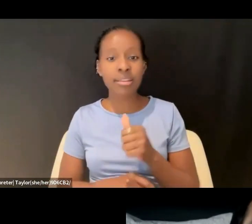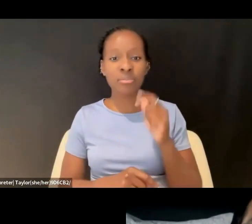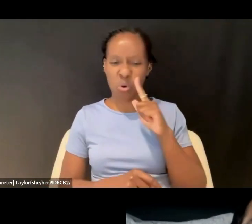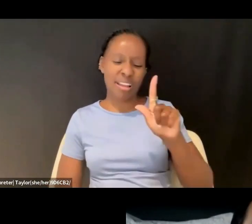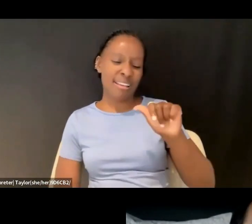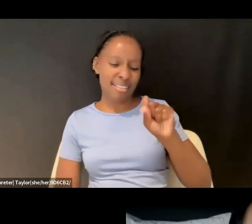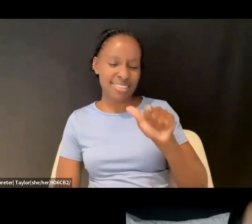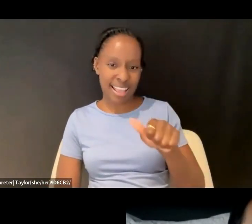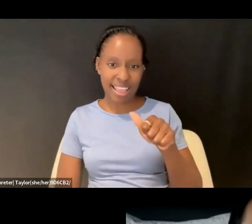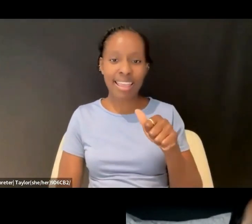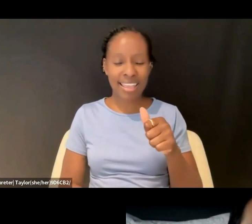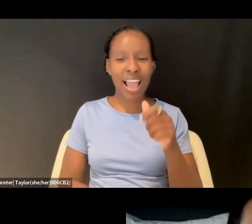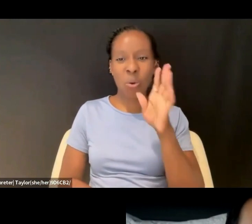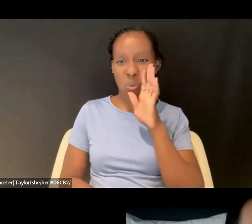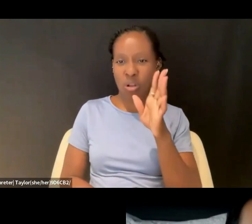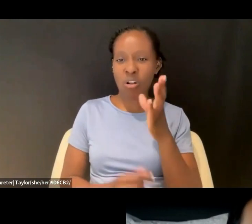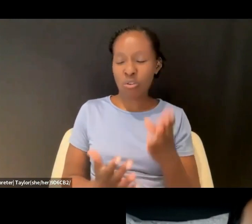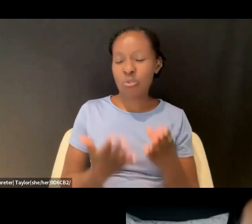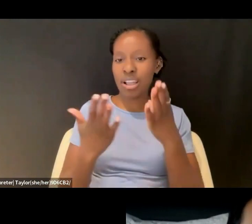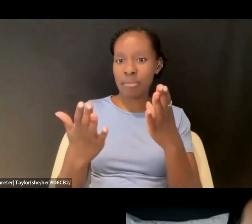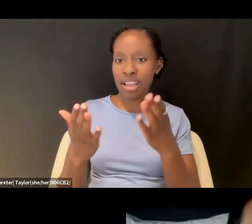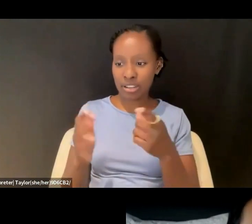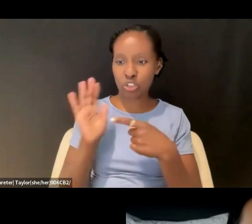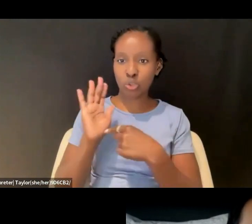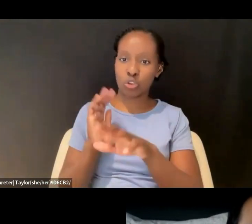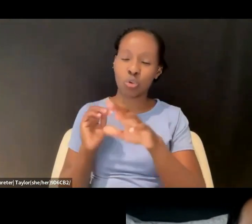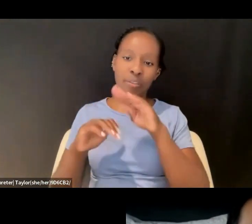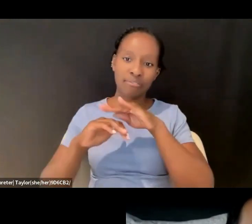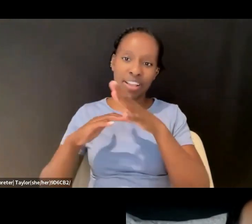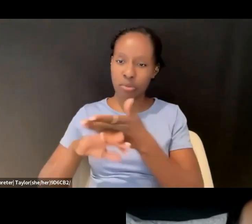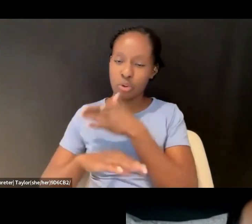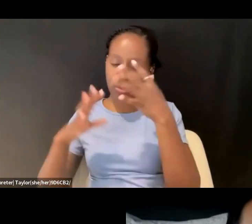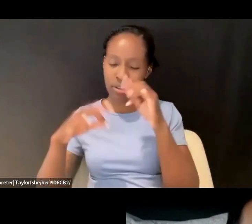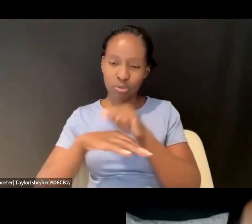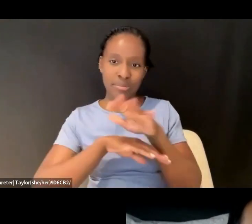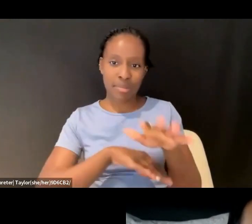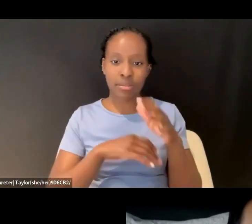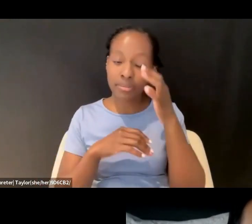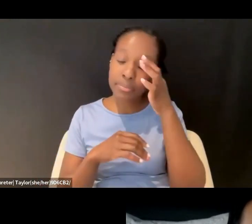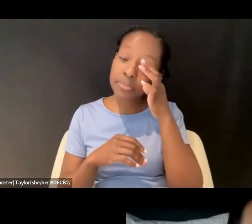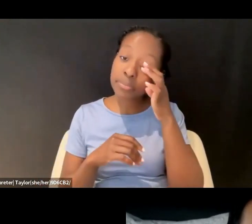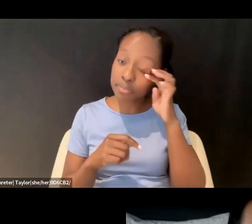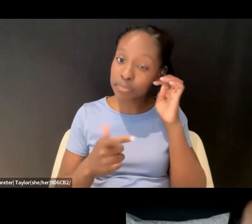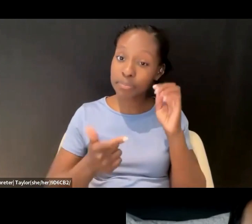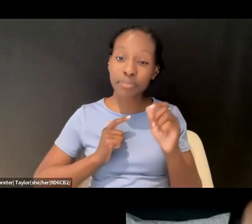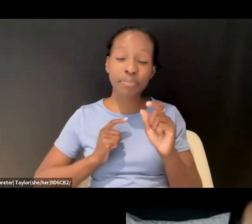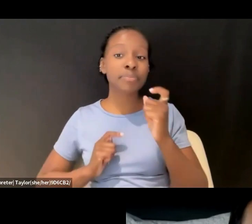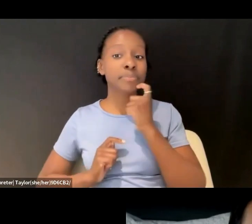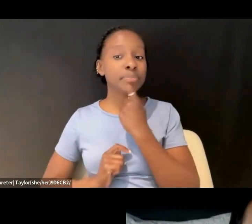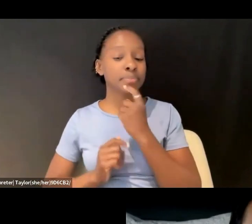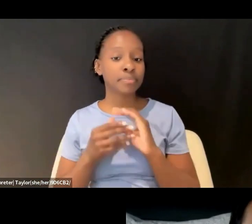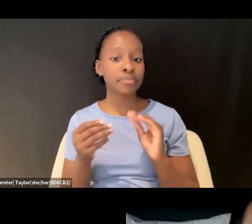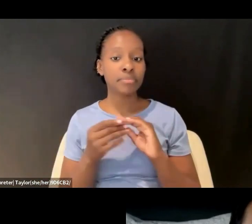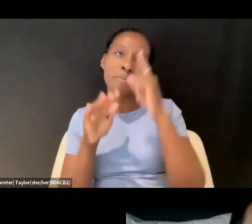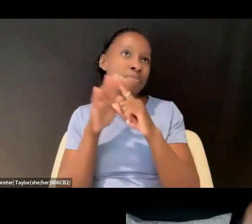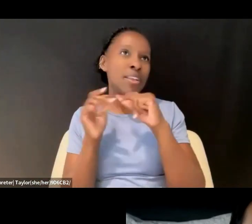recommend running it by your advisor before you submit. absolutely. And Uh-huh. now that I think about it, I don't think we see too